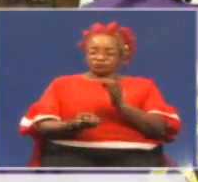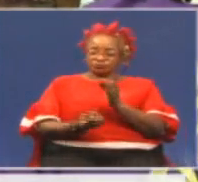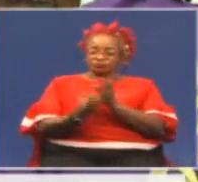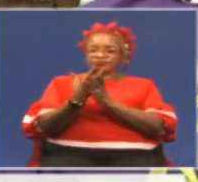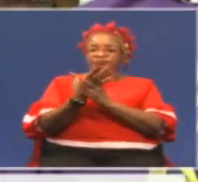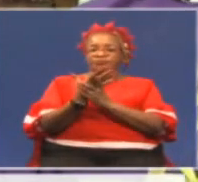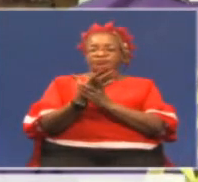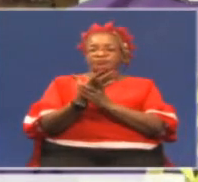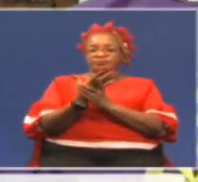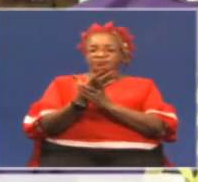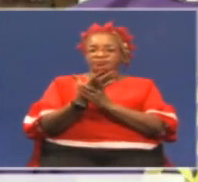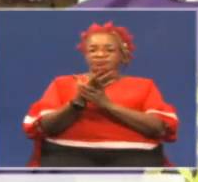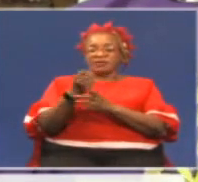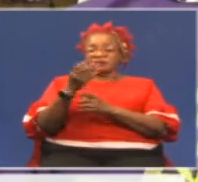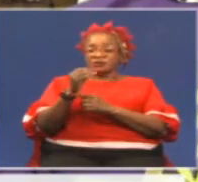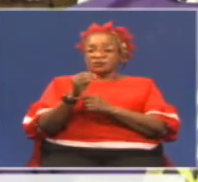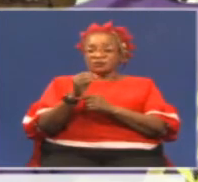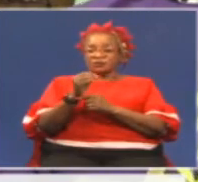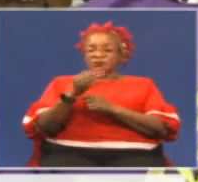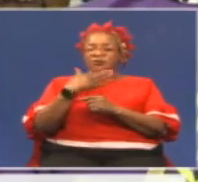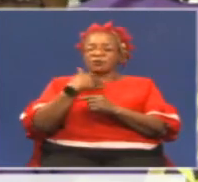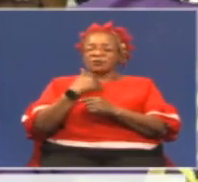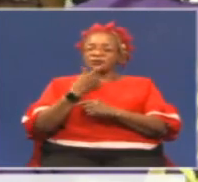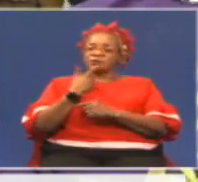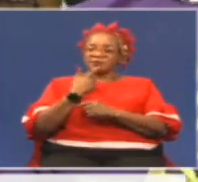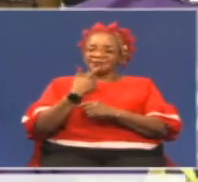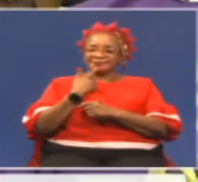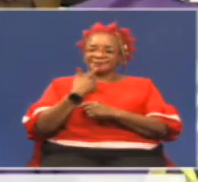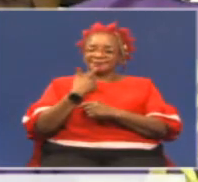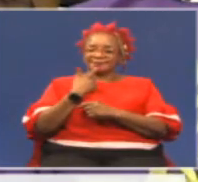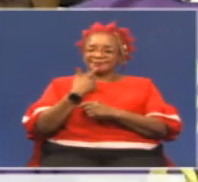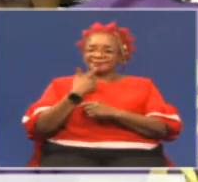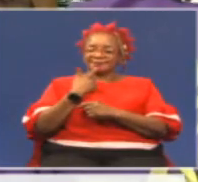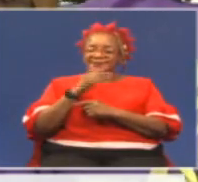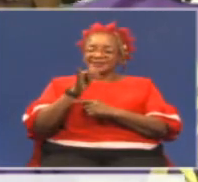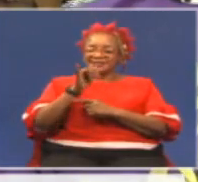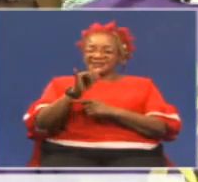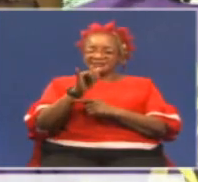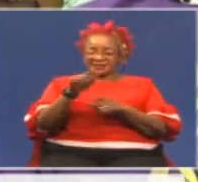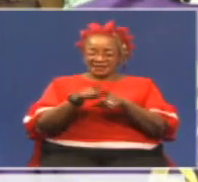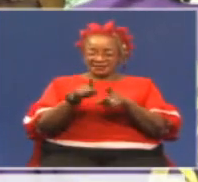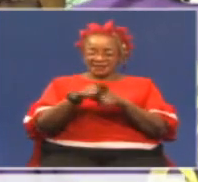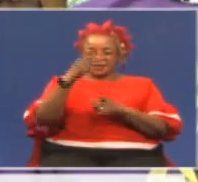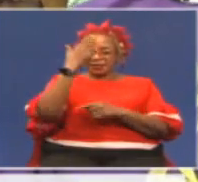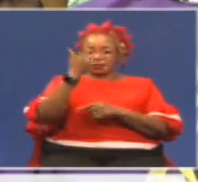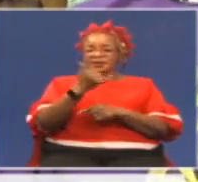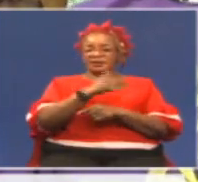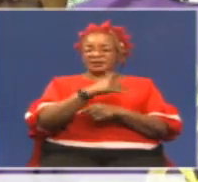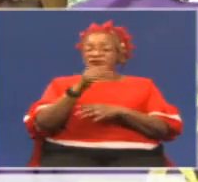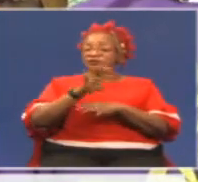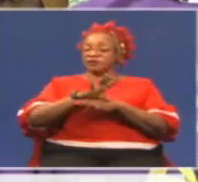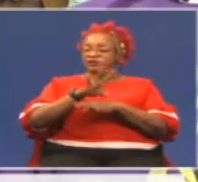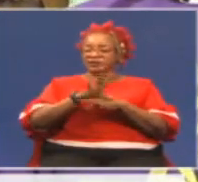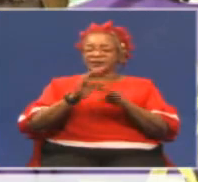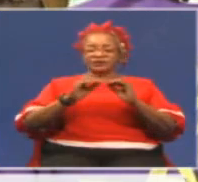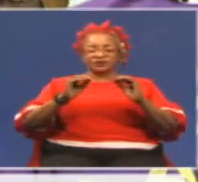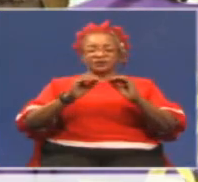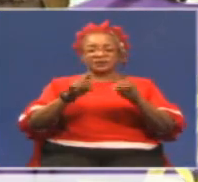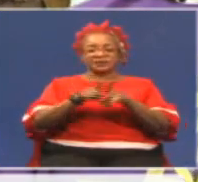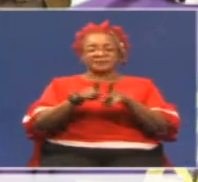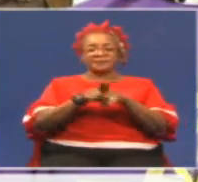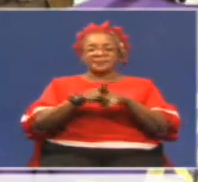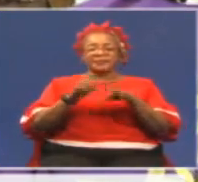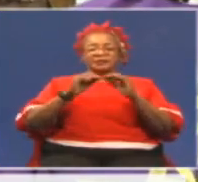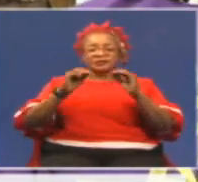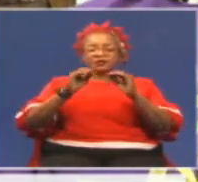such. So we want to say, this stands as a Catholic Church teaching and also the teaching